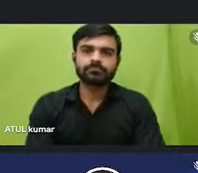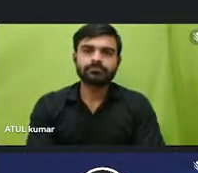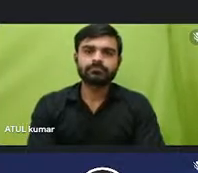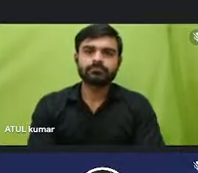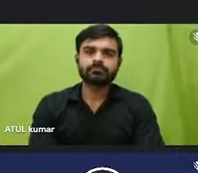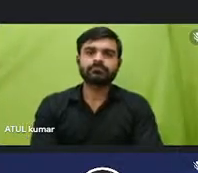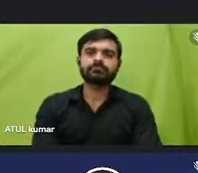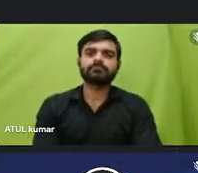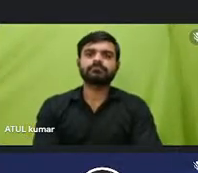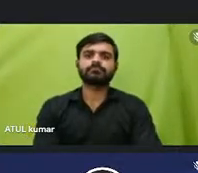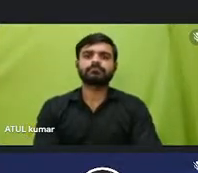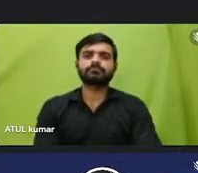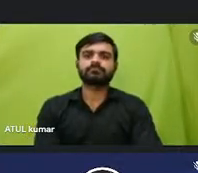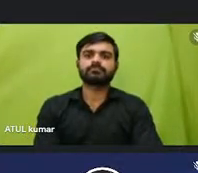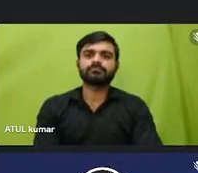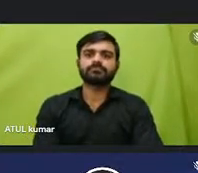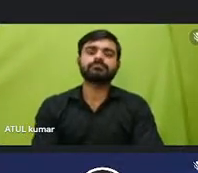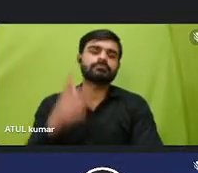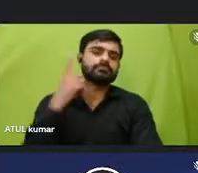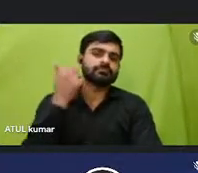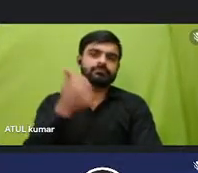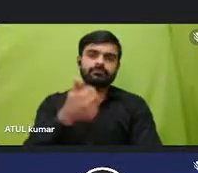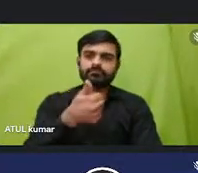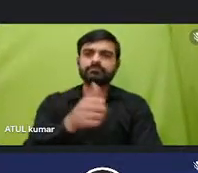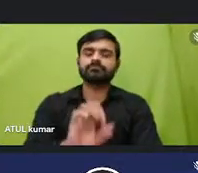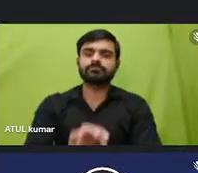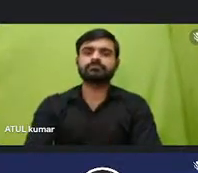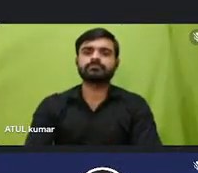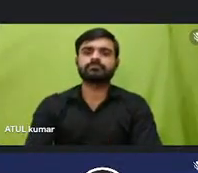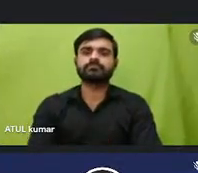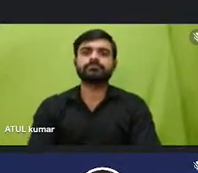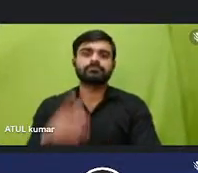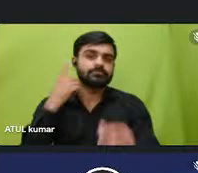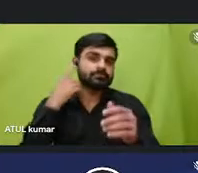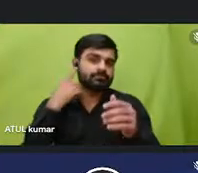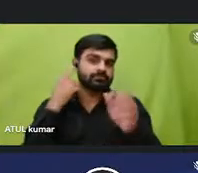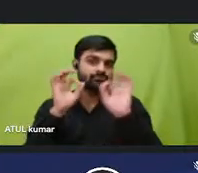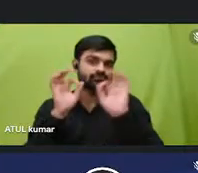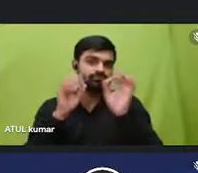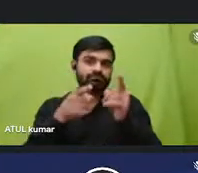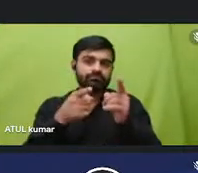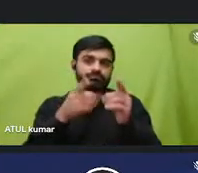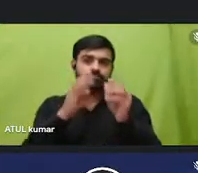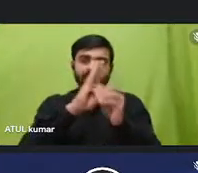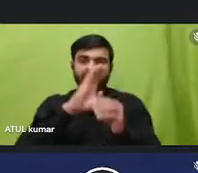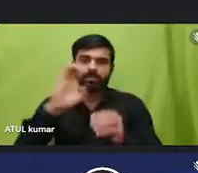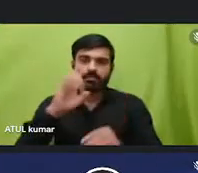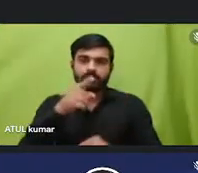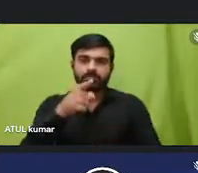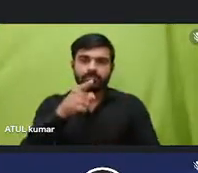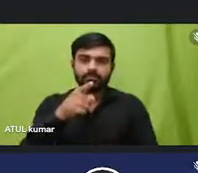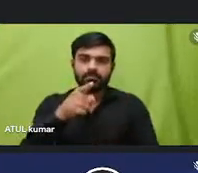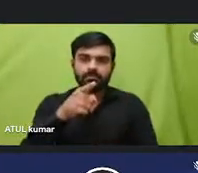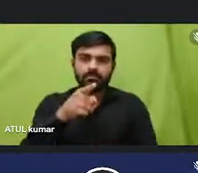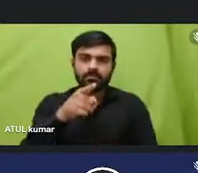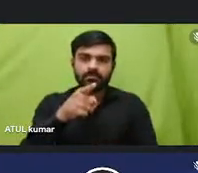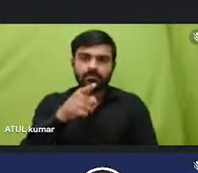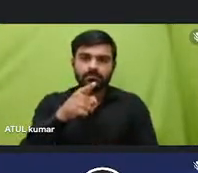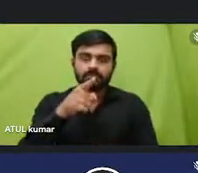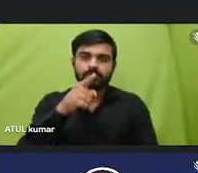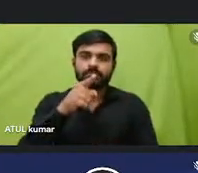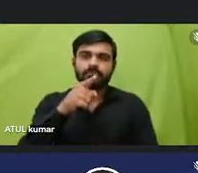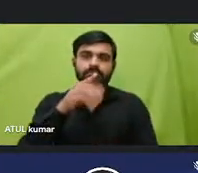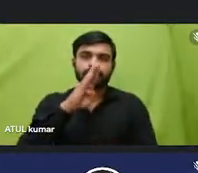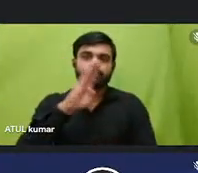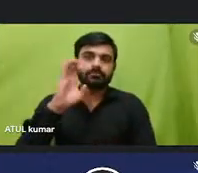Bensi, audible? Yes, ma'am. Yeah. Bensi, you're not audible. Bensi, you'll have to, yeah.